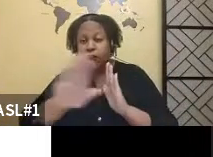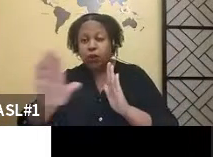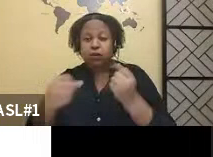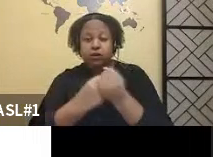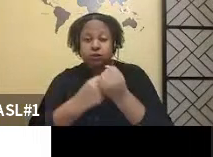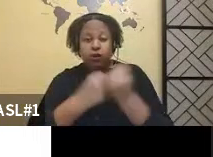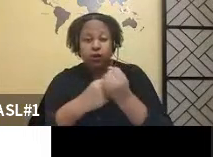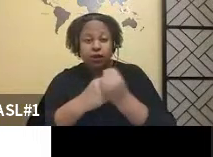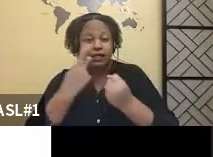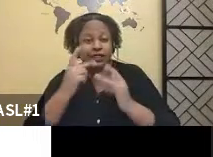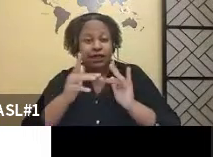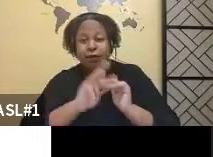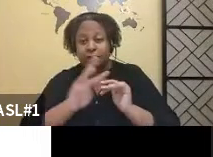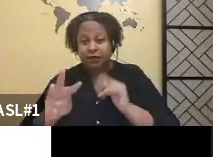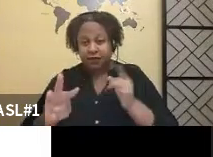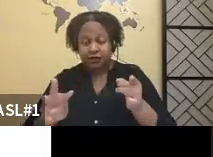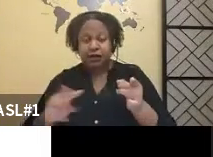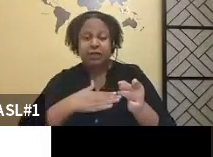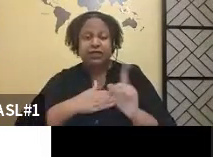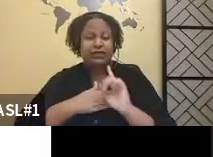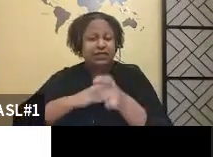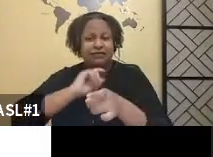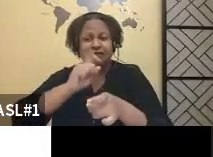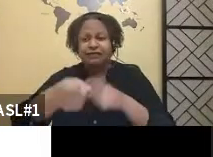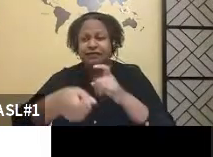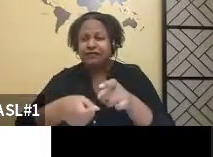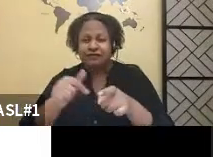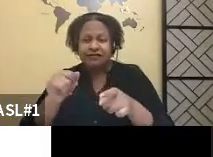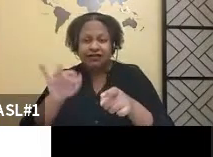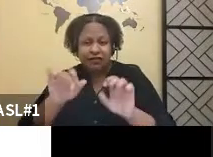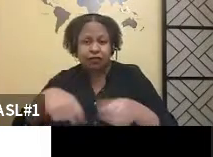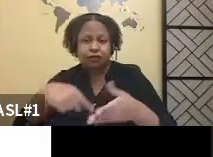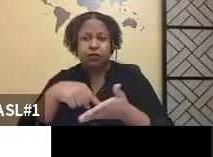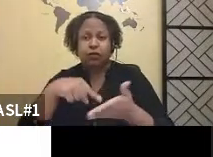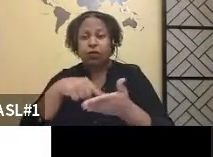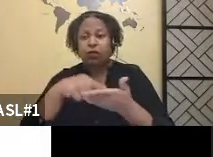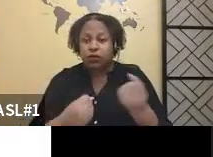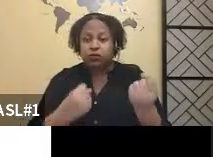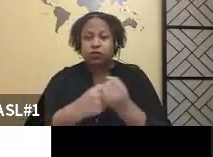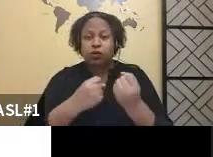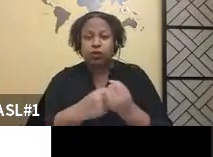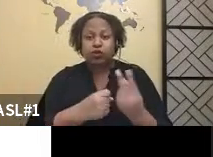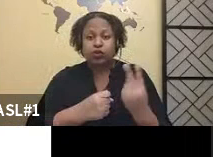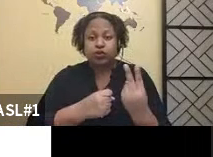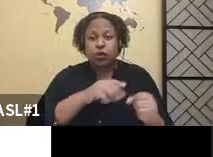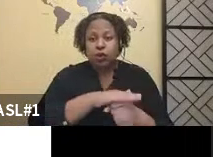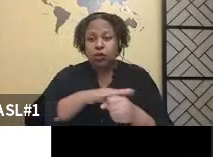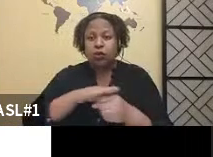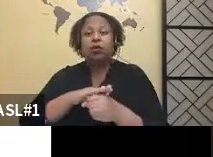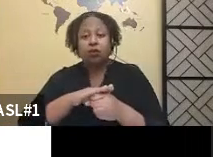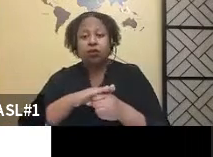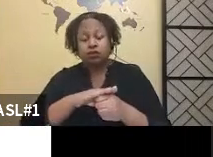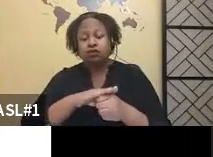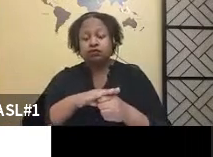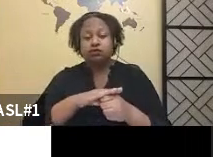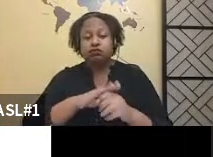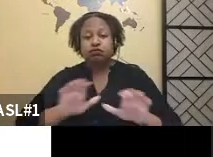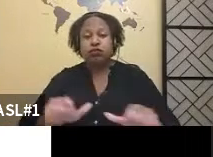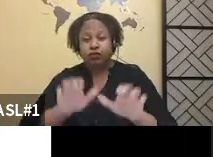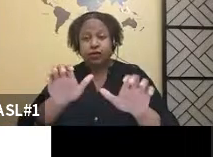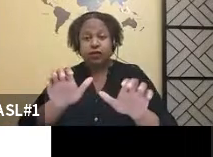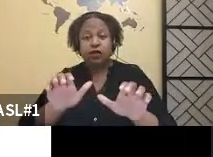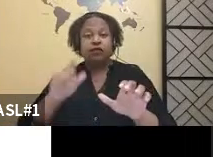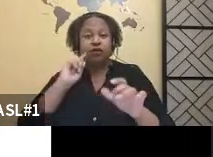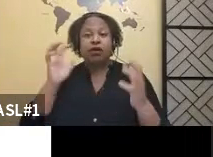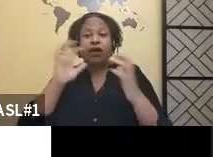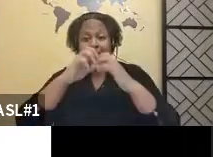there. Please give what you can to support these local movements for abolition and decolonization.